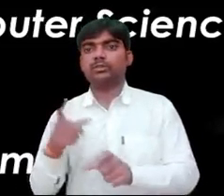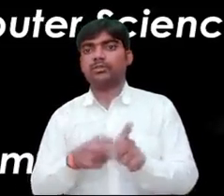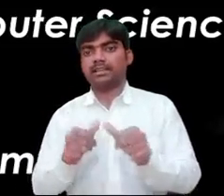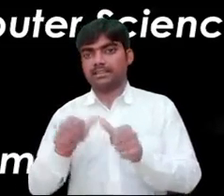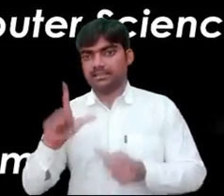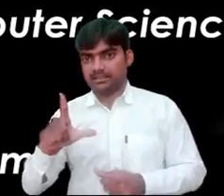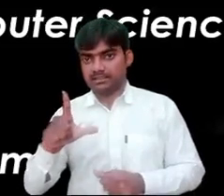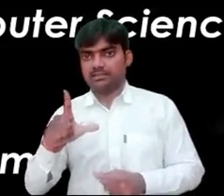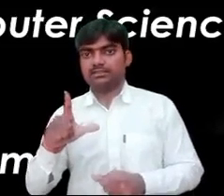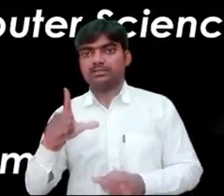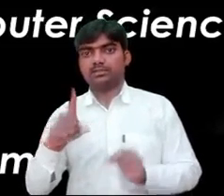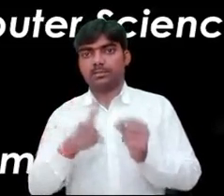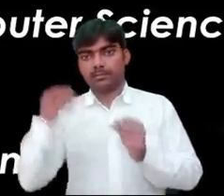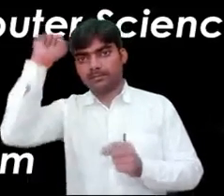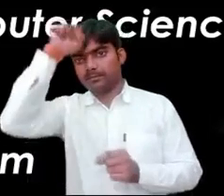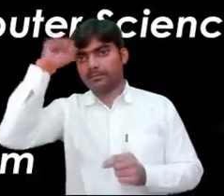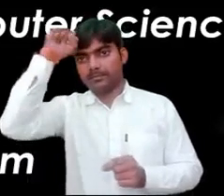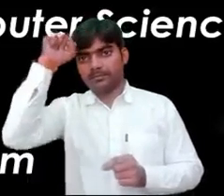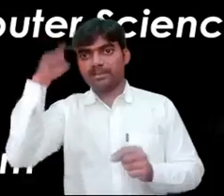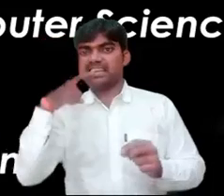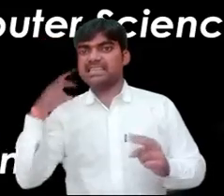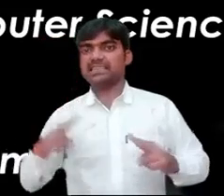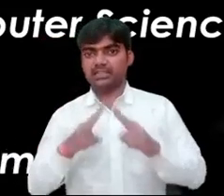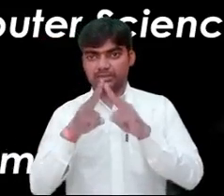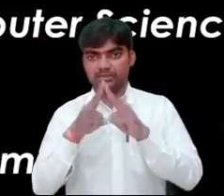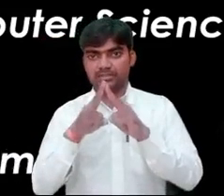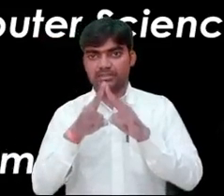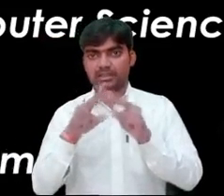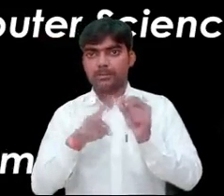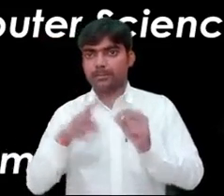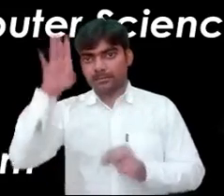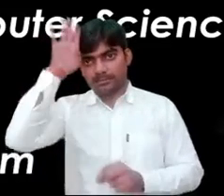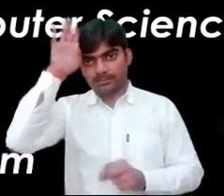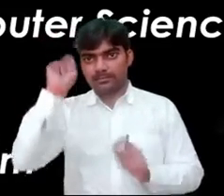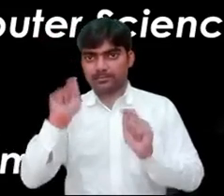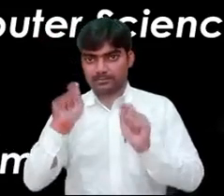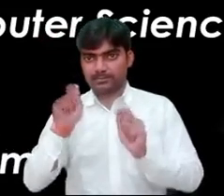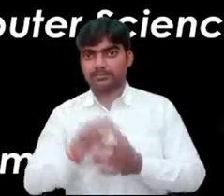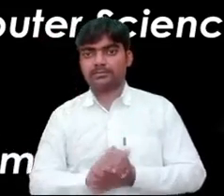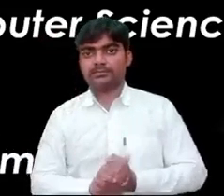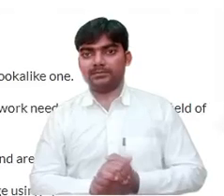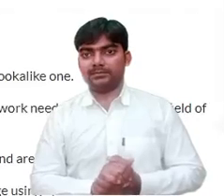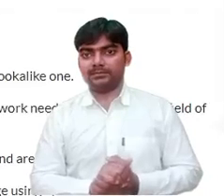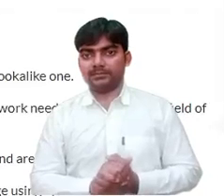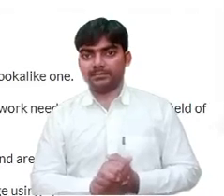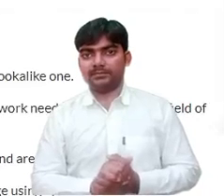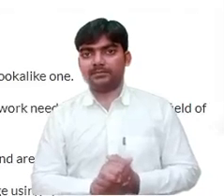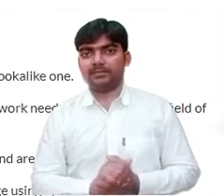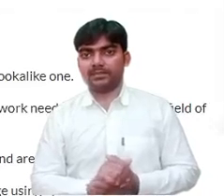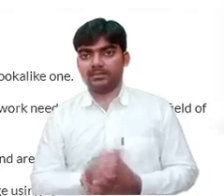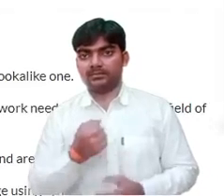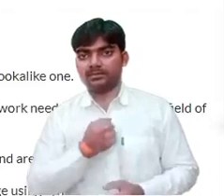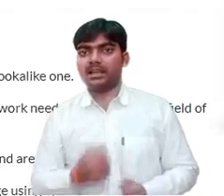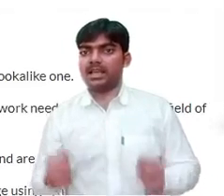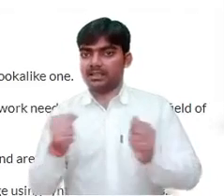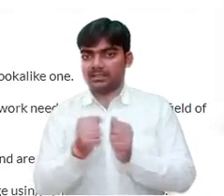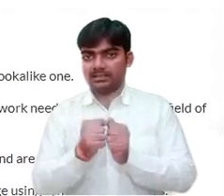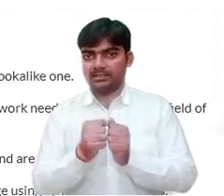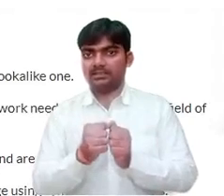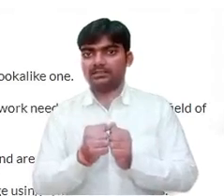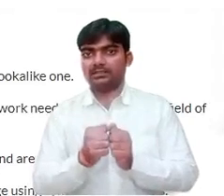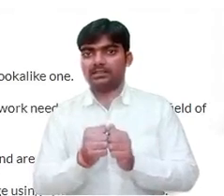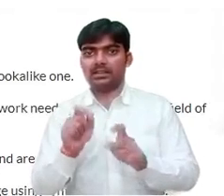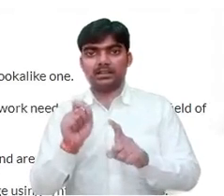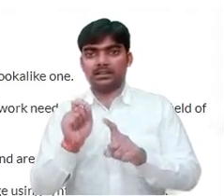working as Professor in Department of Computer Science at Punjabi University Patiala. Under his